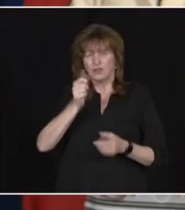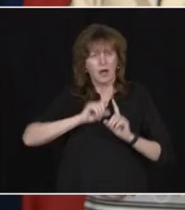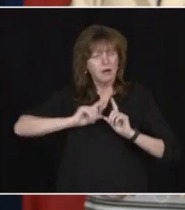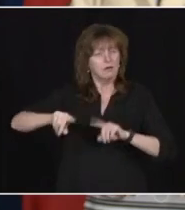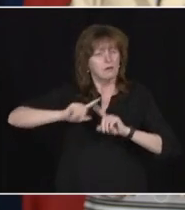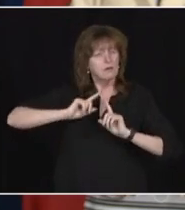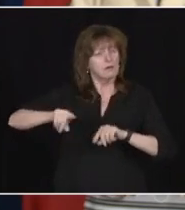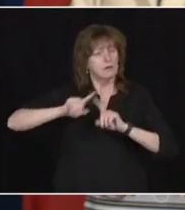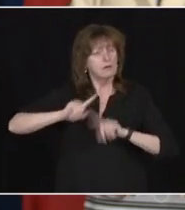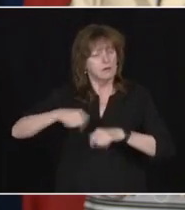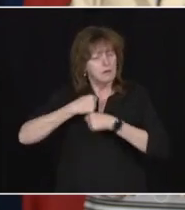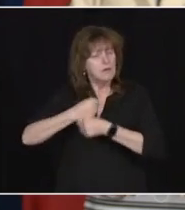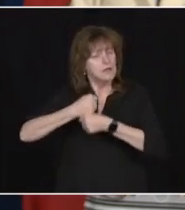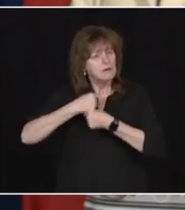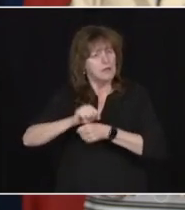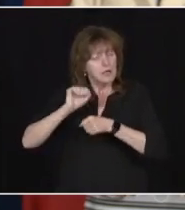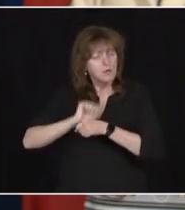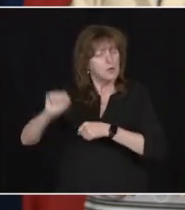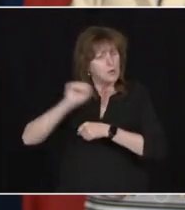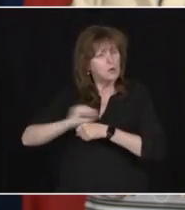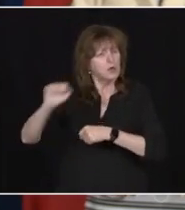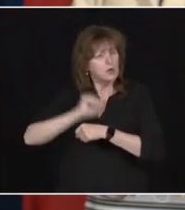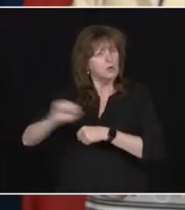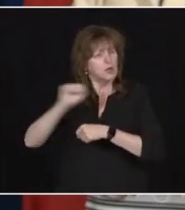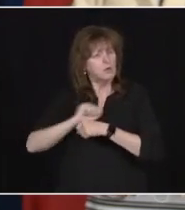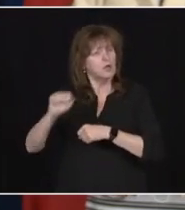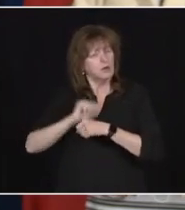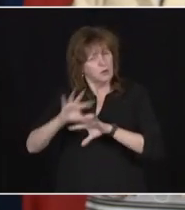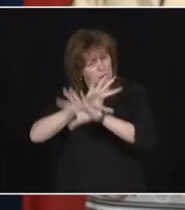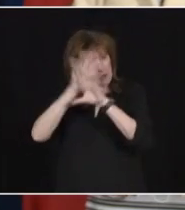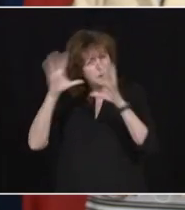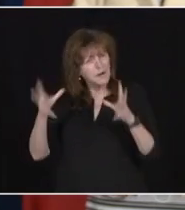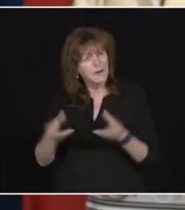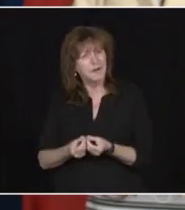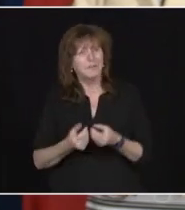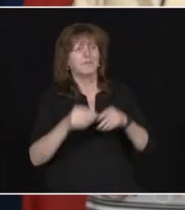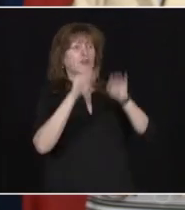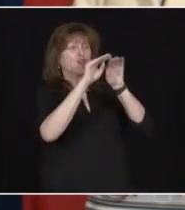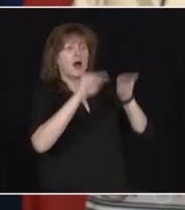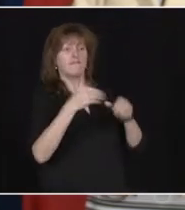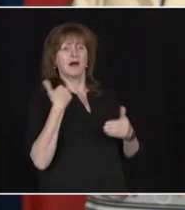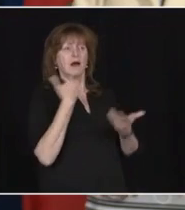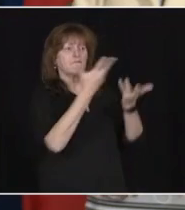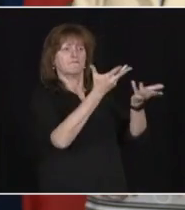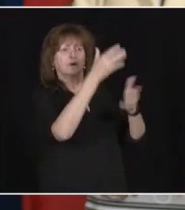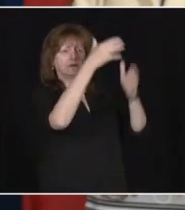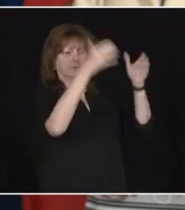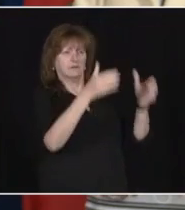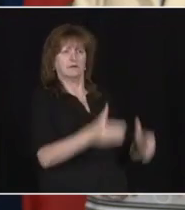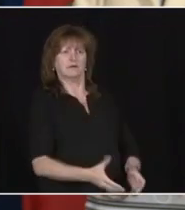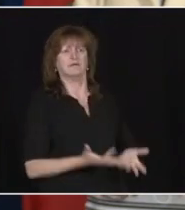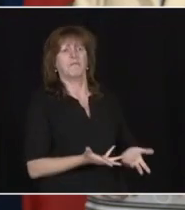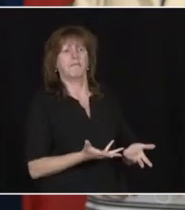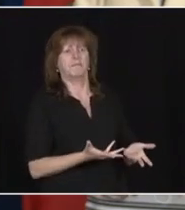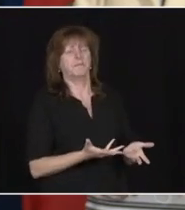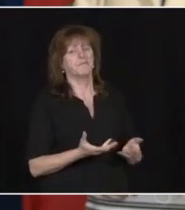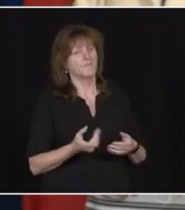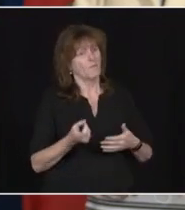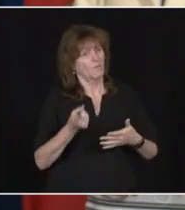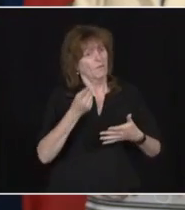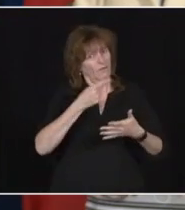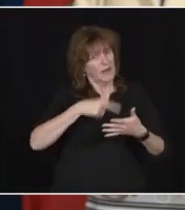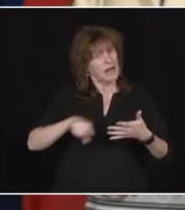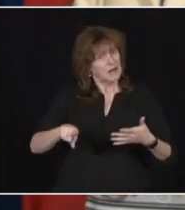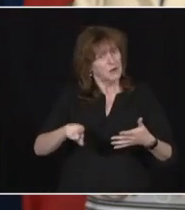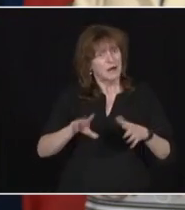products are on store shelves when we need them. So next week, after almost 2 months of closed doors, when